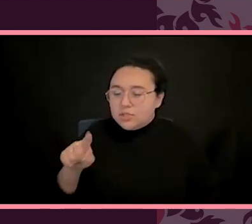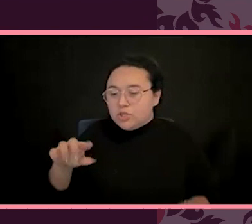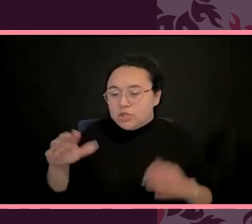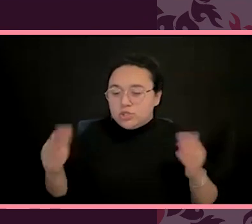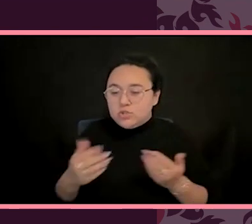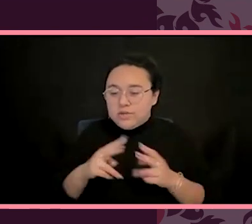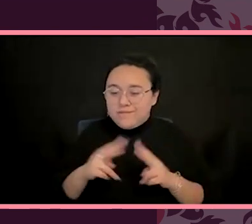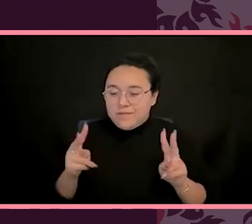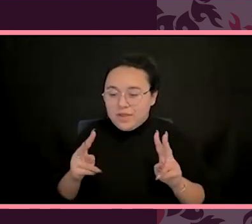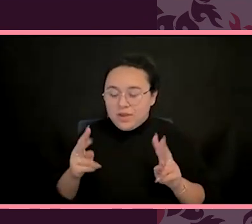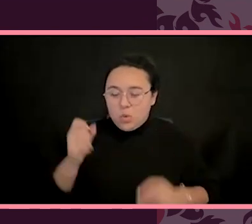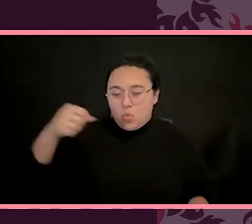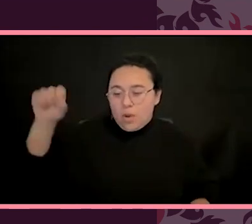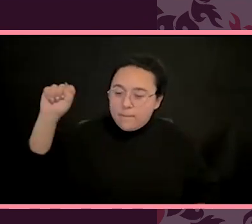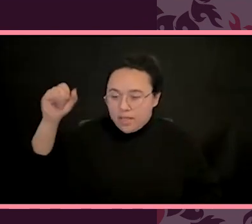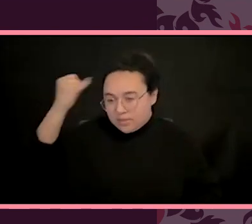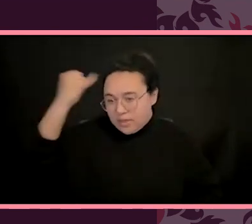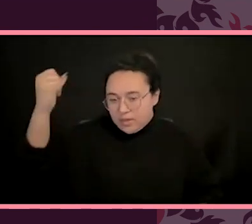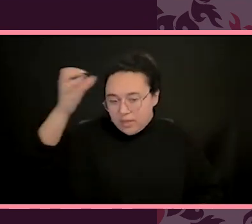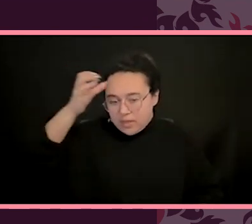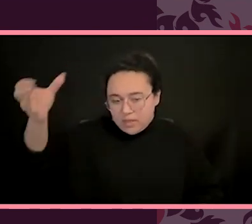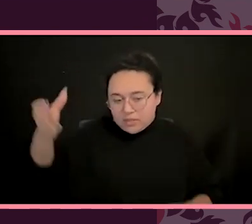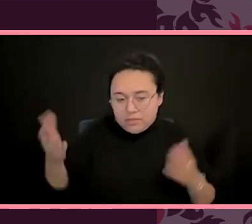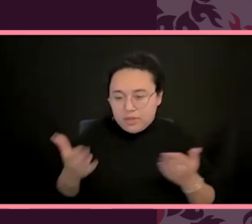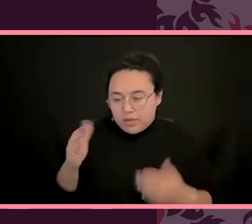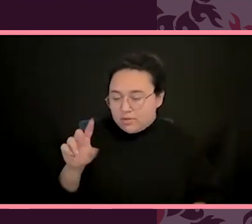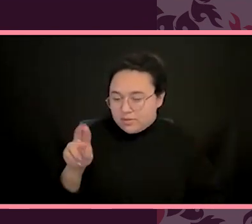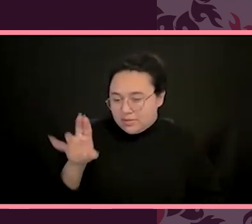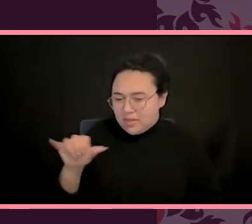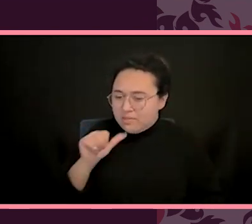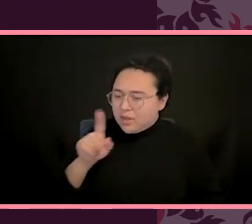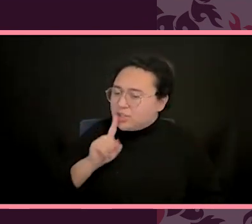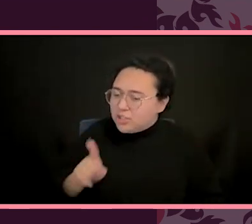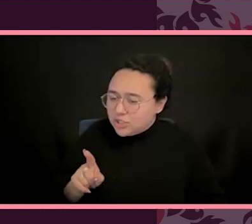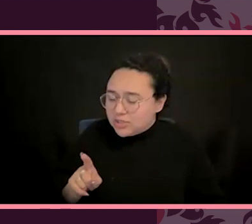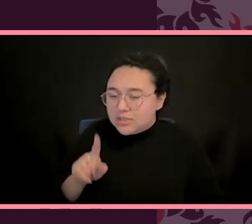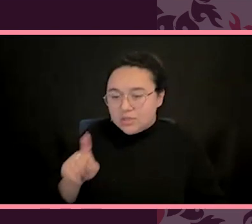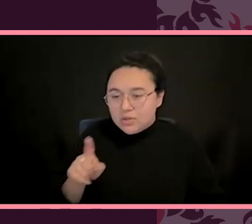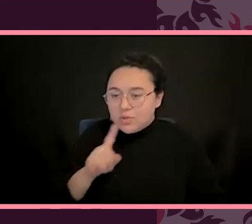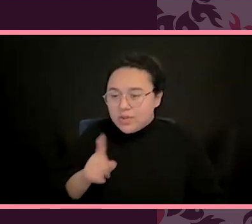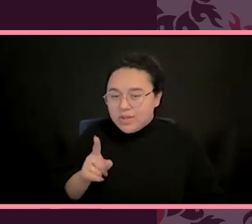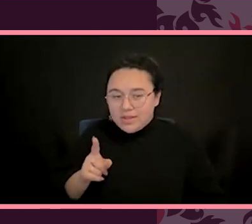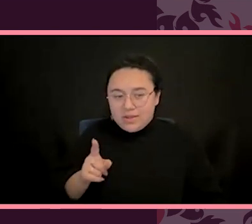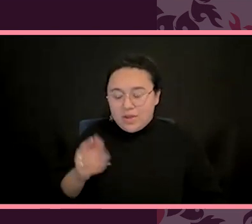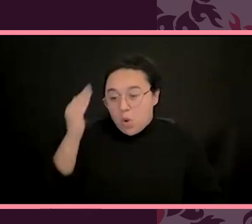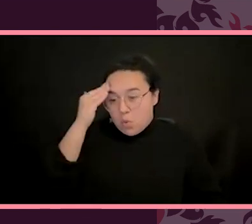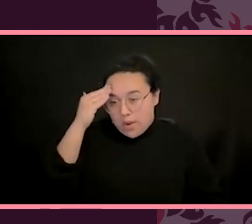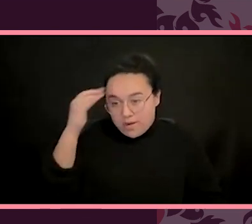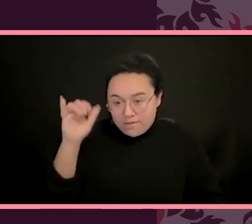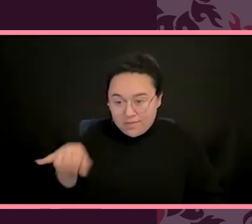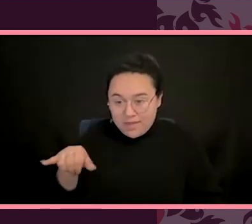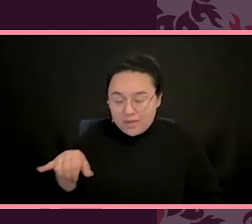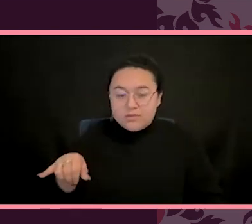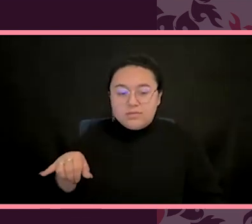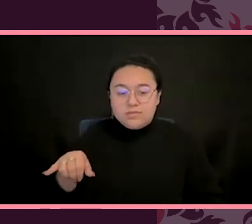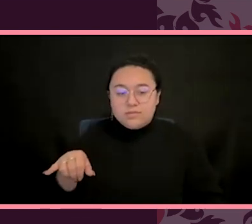very rebellious idea here, though, Destiny. I'm not sure that you really are aware